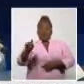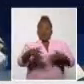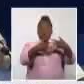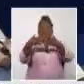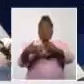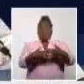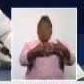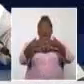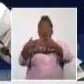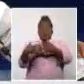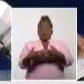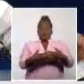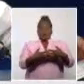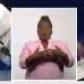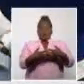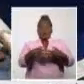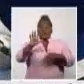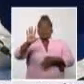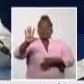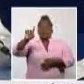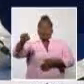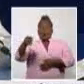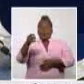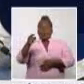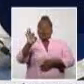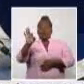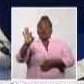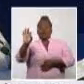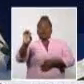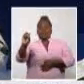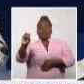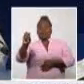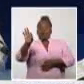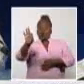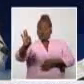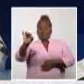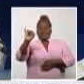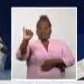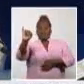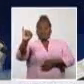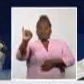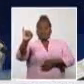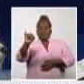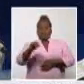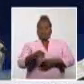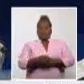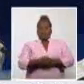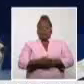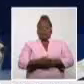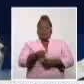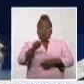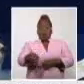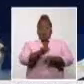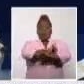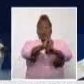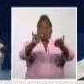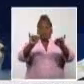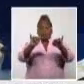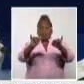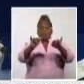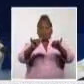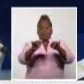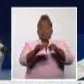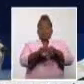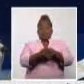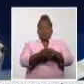Within the region, as I said, Cuba with a rate of 4.1 is on the 12th